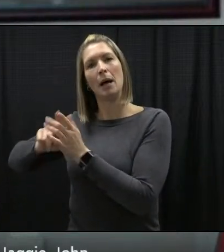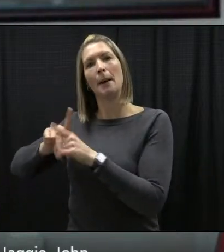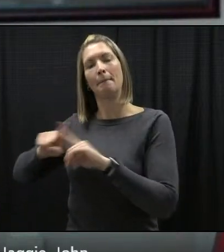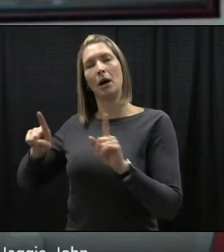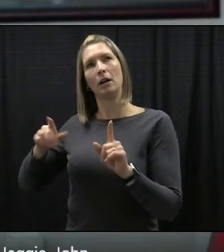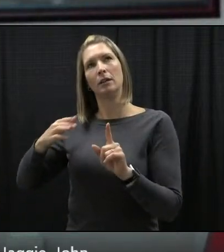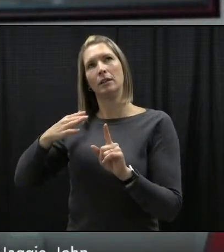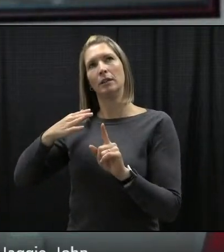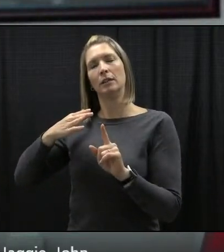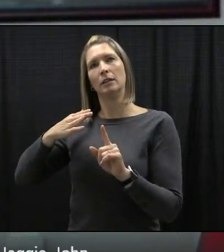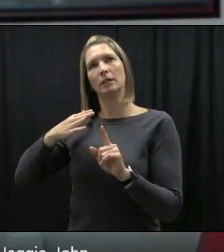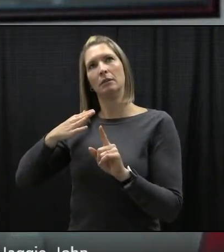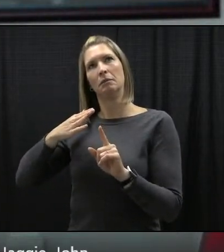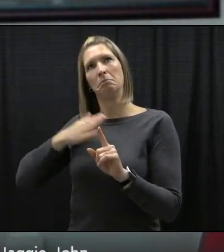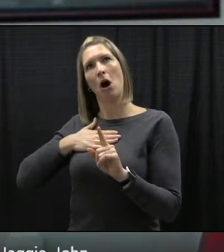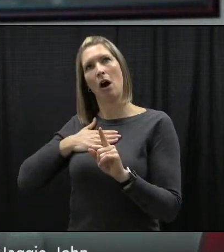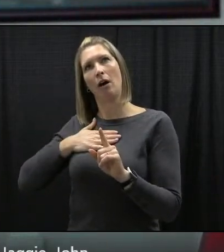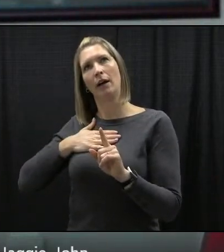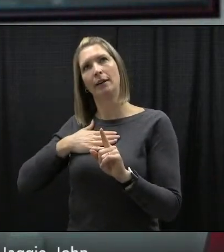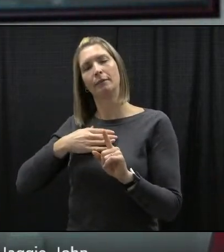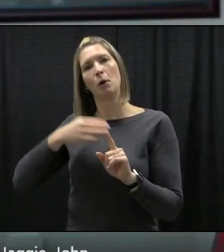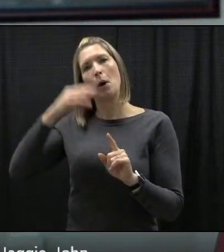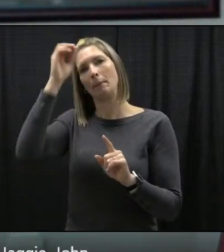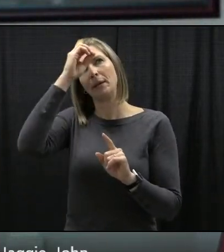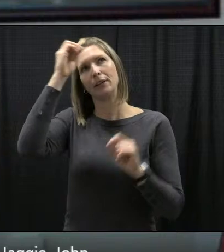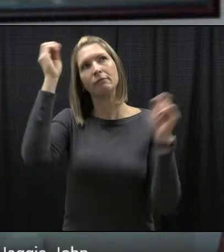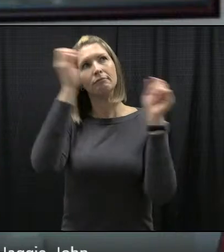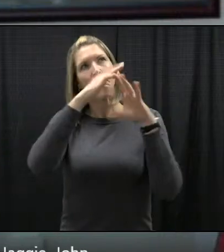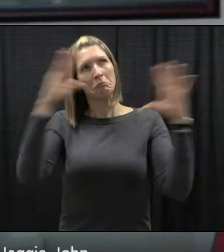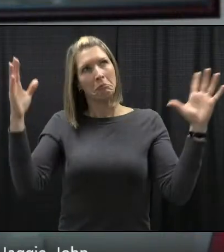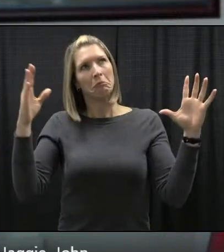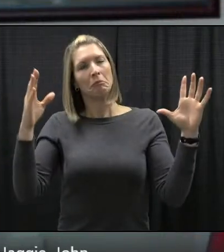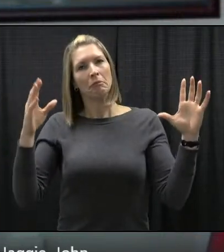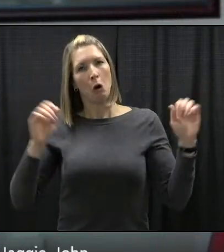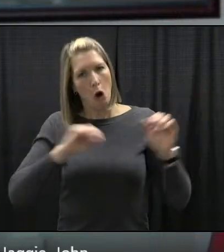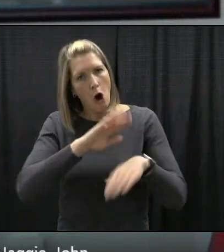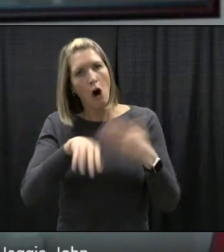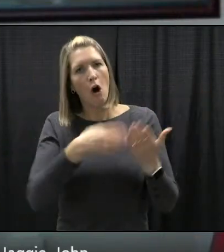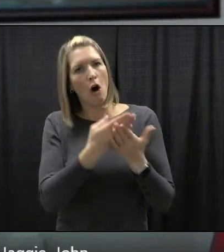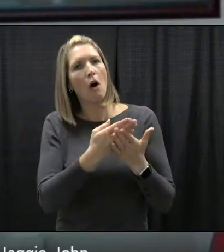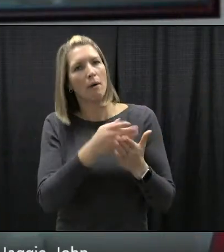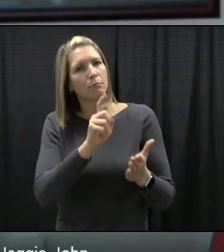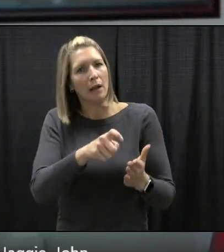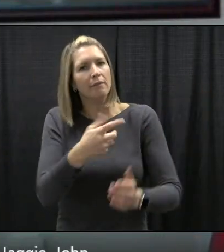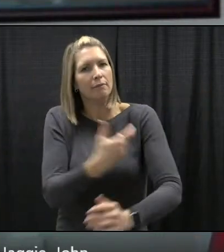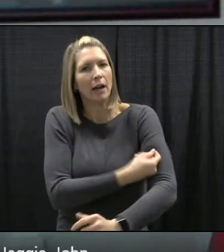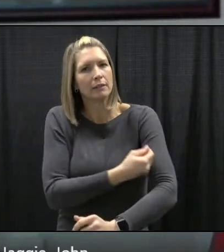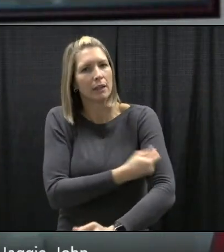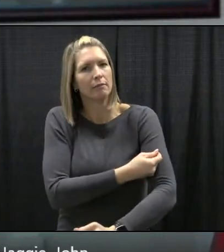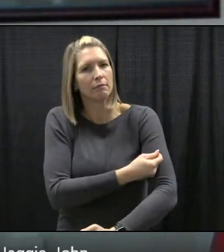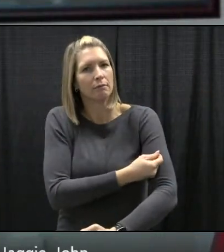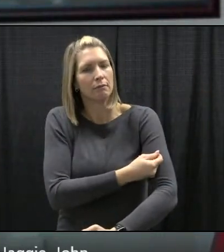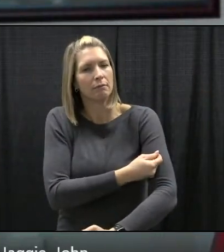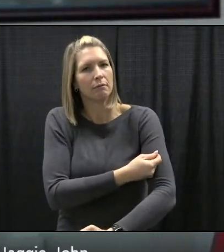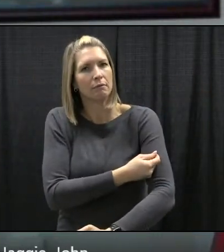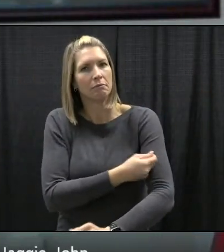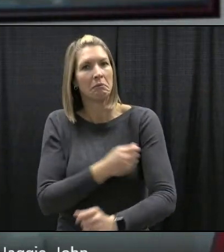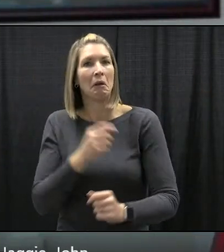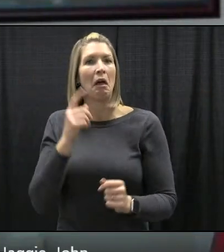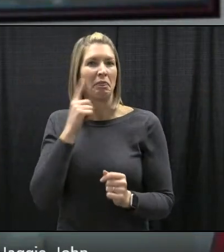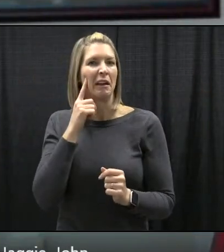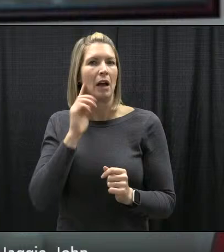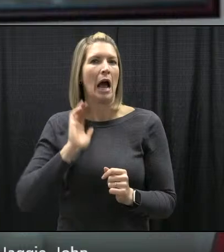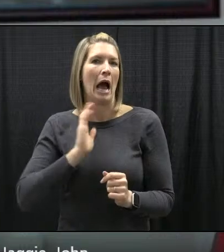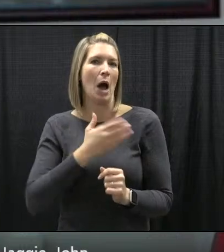this is to encourage everyone to get vaccinated. That's part of the driver behind this. It is certainly the